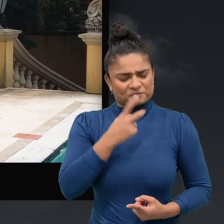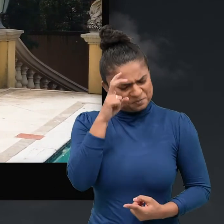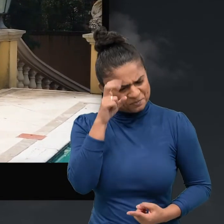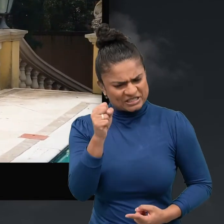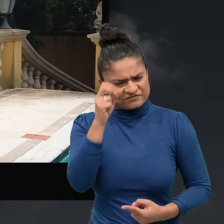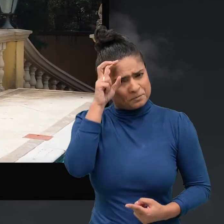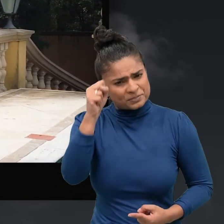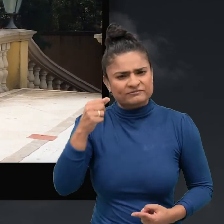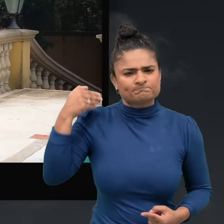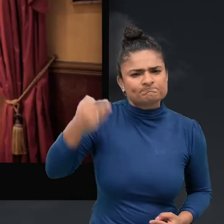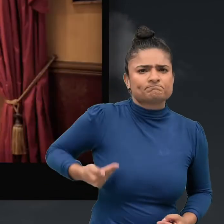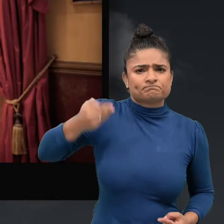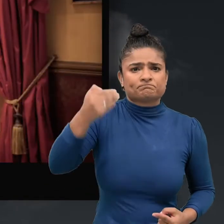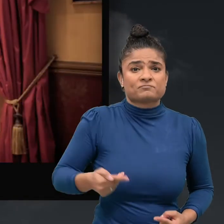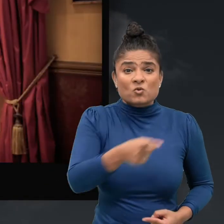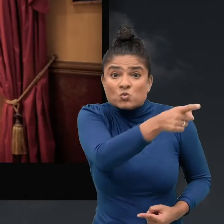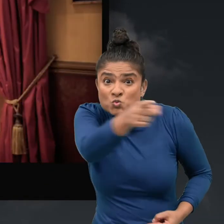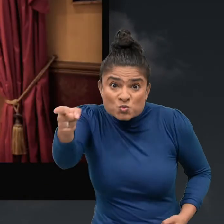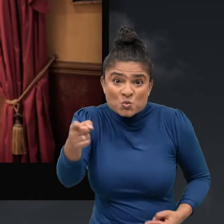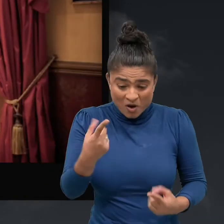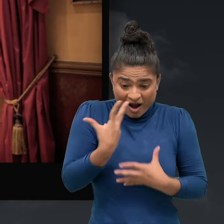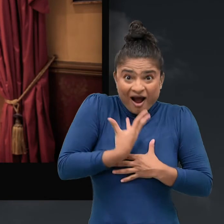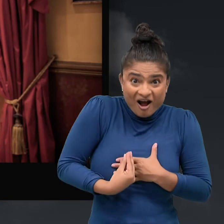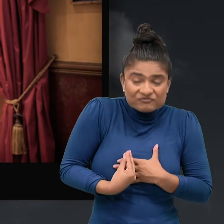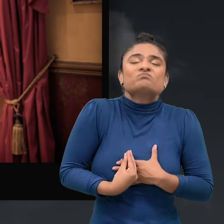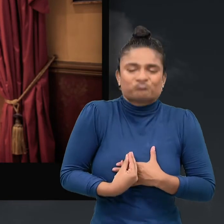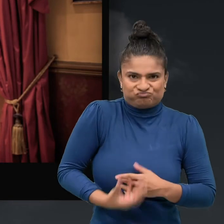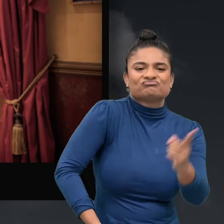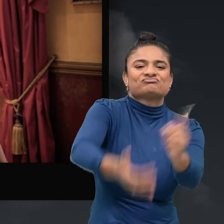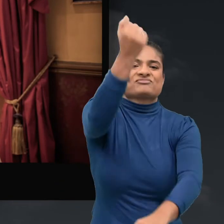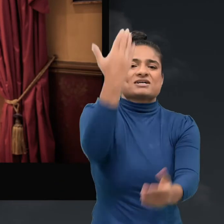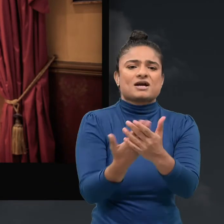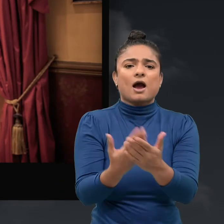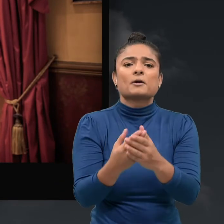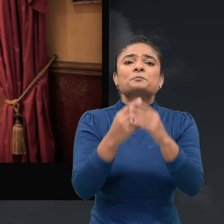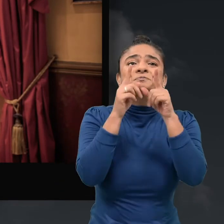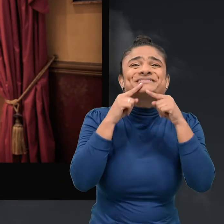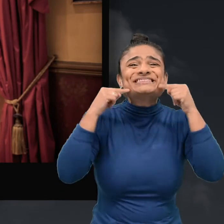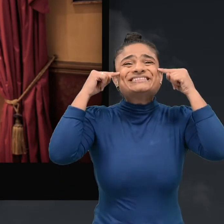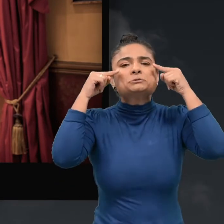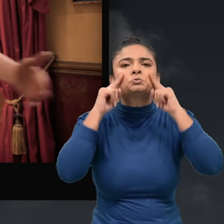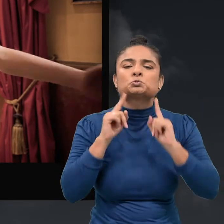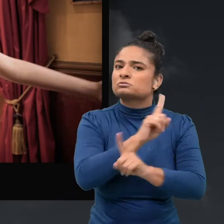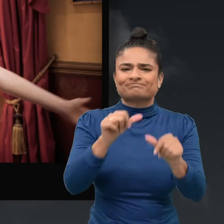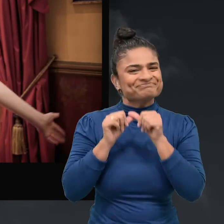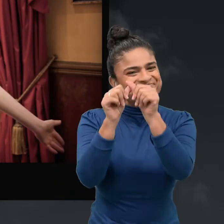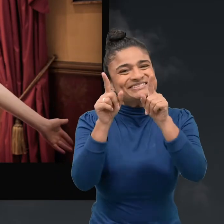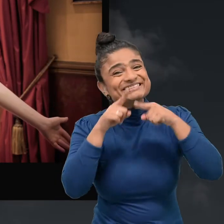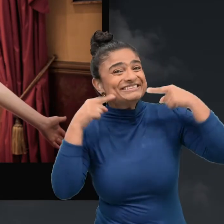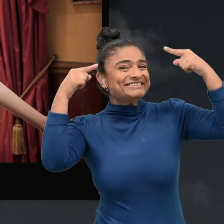Always believe in yourself. You have what it takes. Never stop smiling